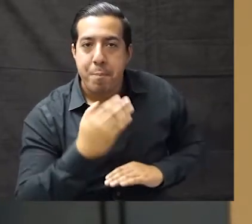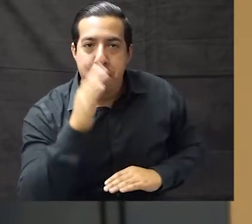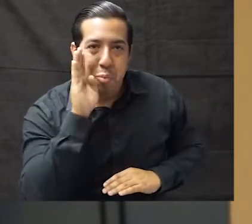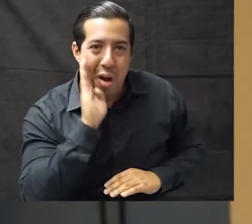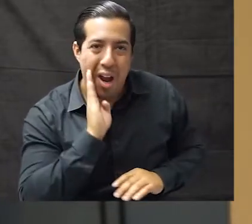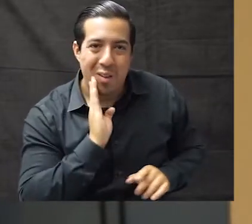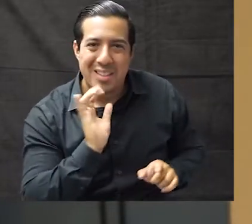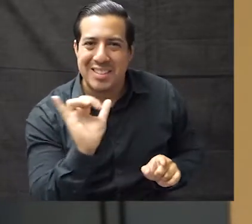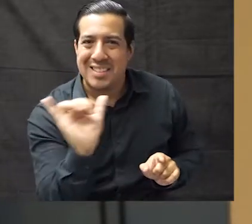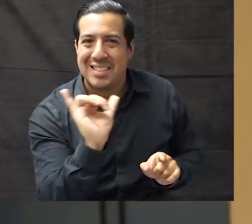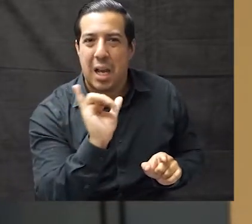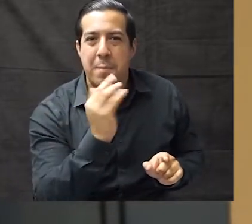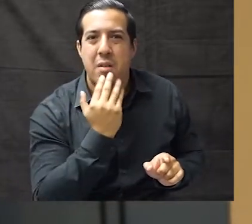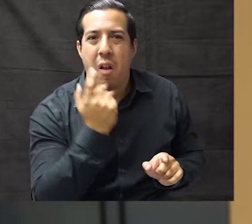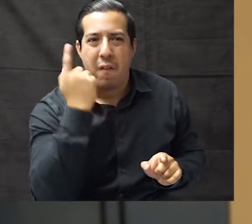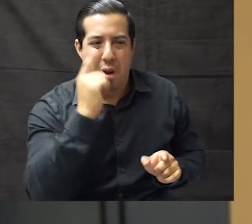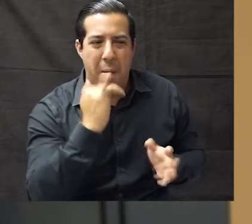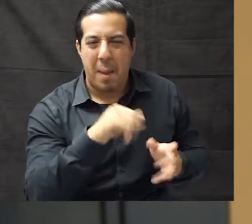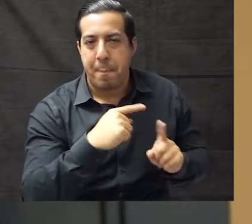fentanyl on that paper.